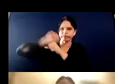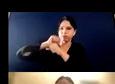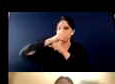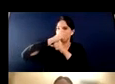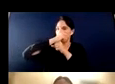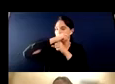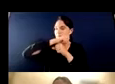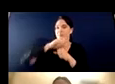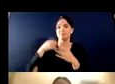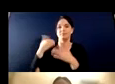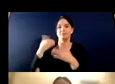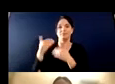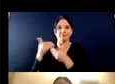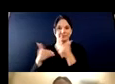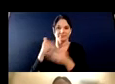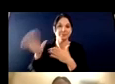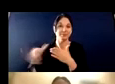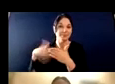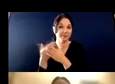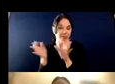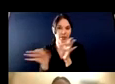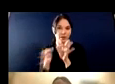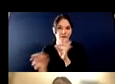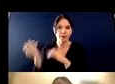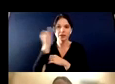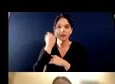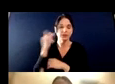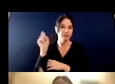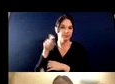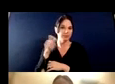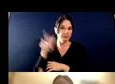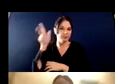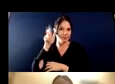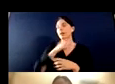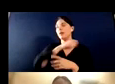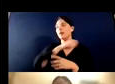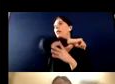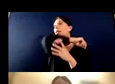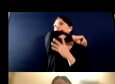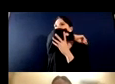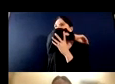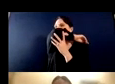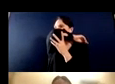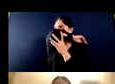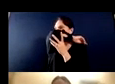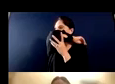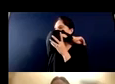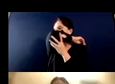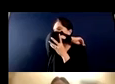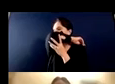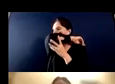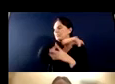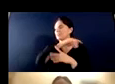language. And if they need a listening break, go ahead and give them a listening break. They deserve it.